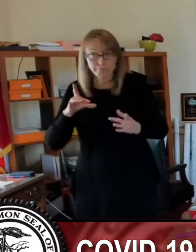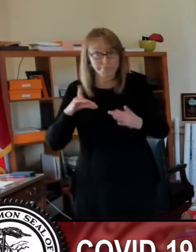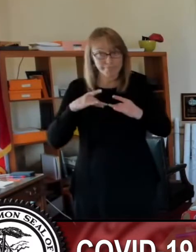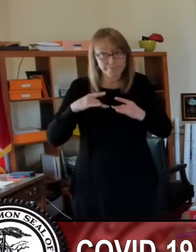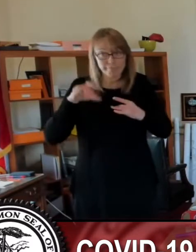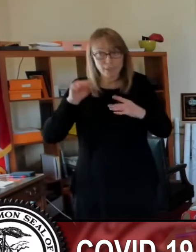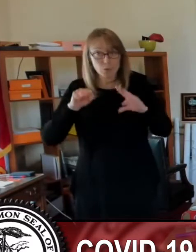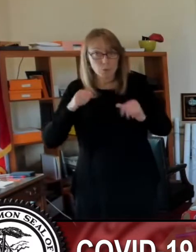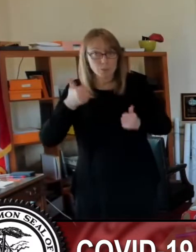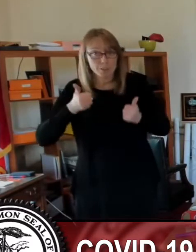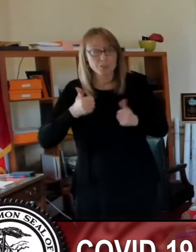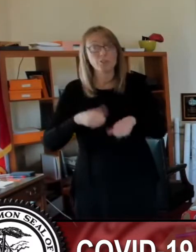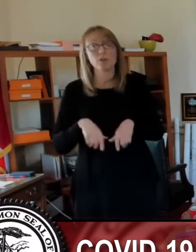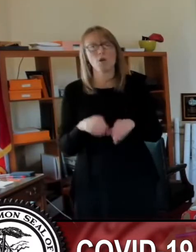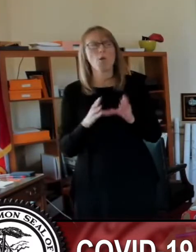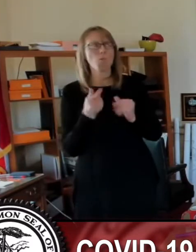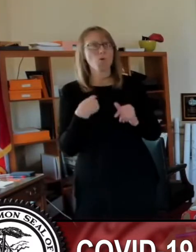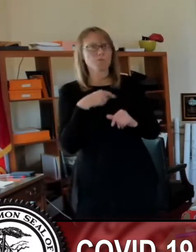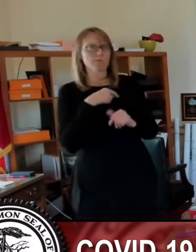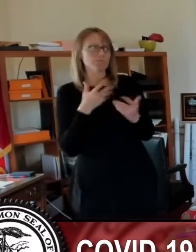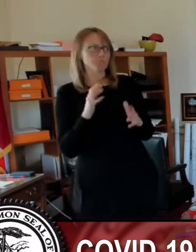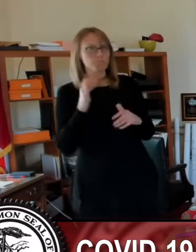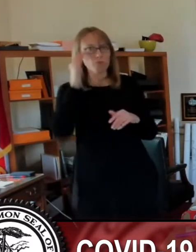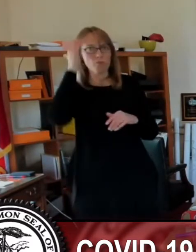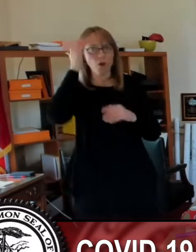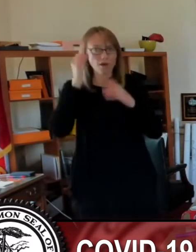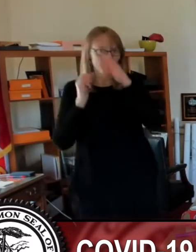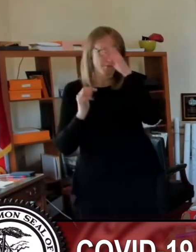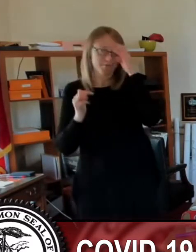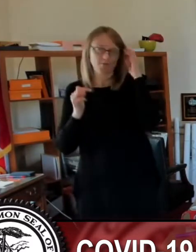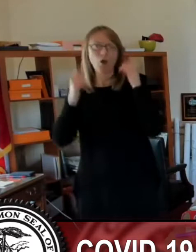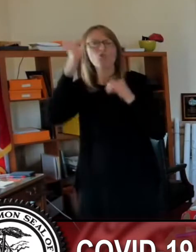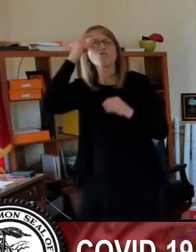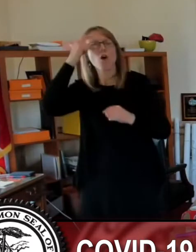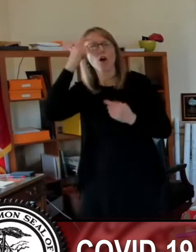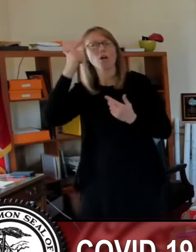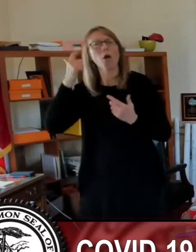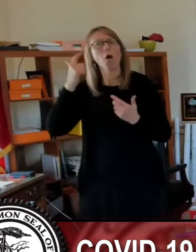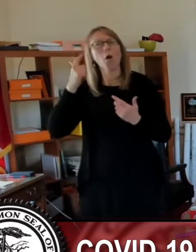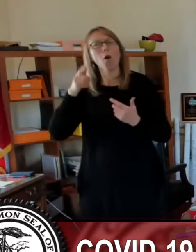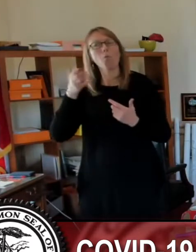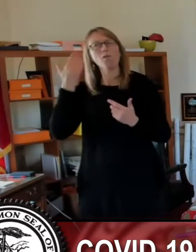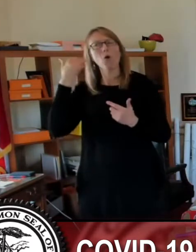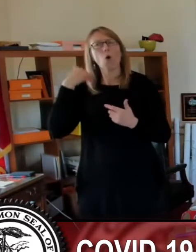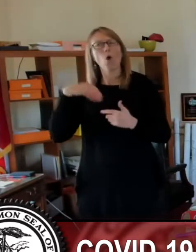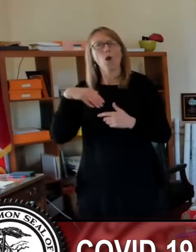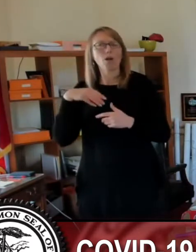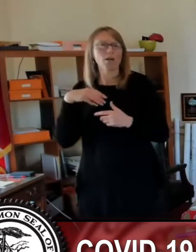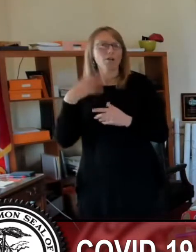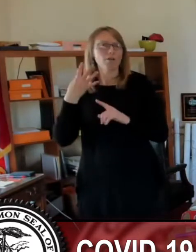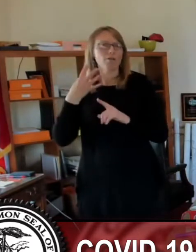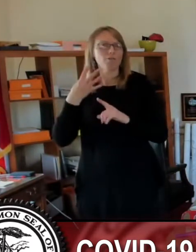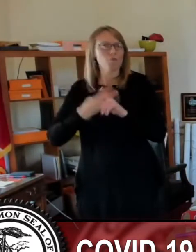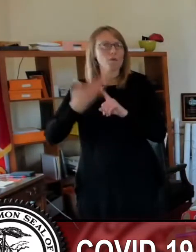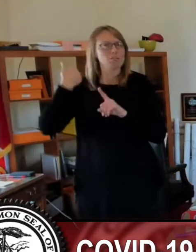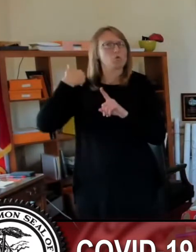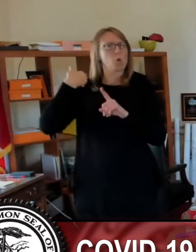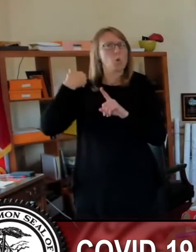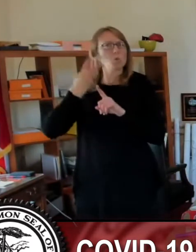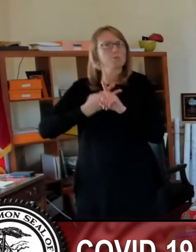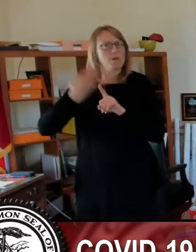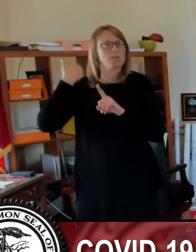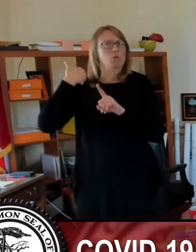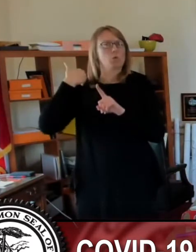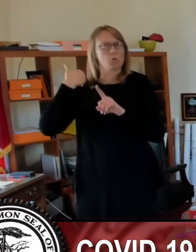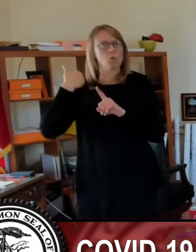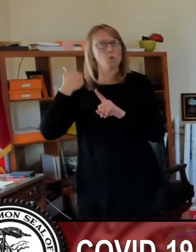most of us probably thought that when you're thinking about how you were thinking about COVID 4, 5, 6 months ago, you didn't think we'd